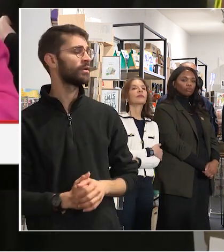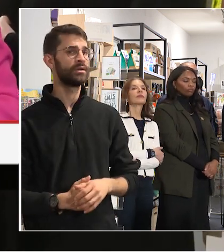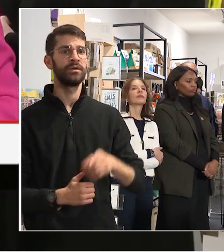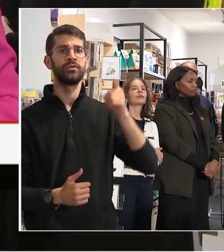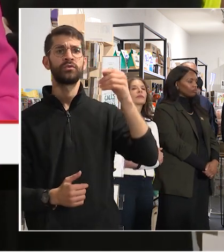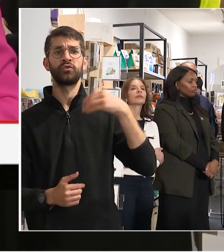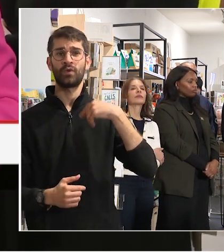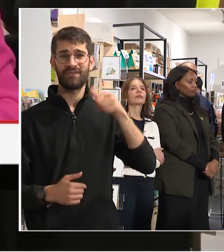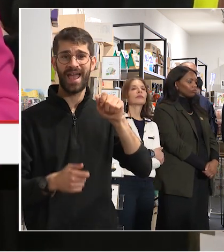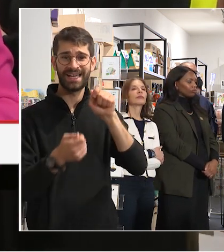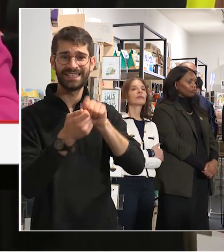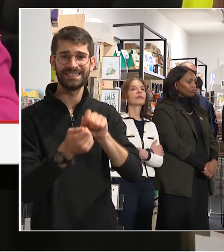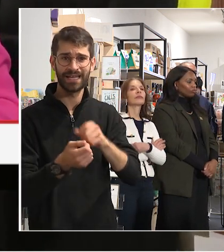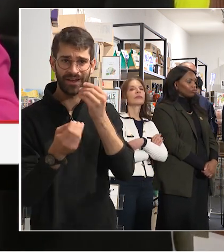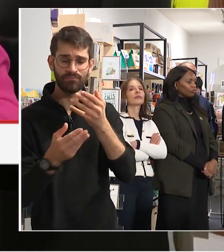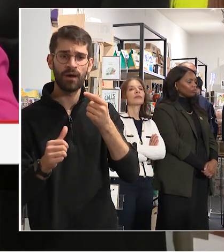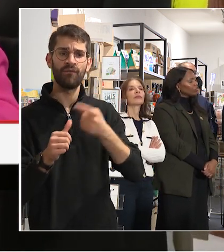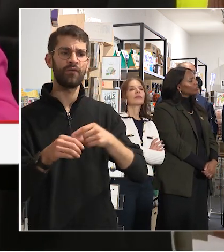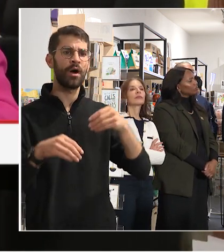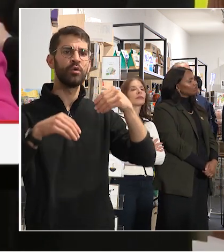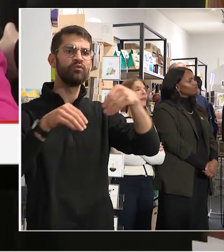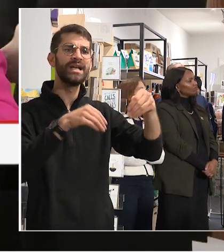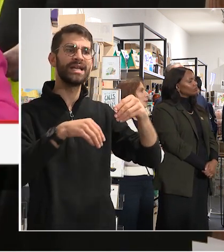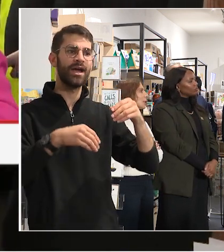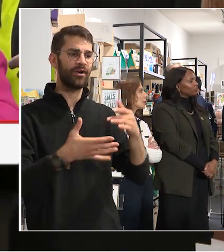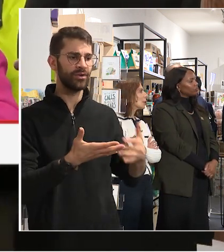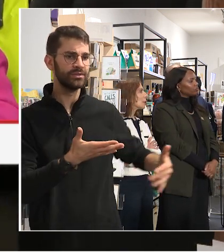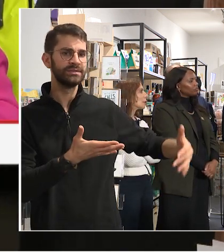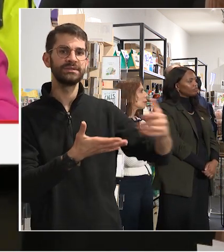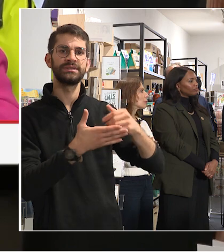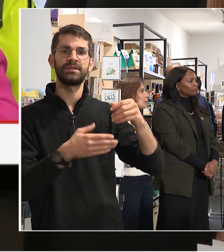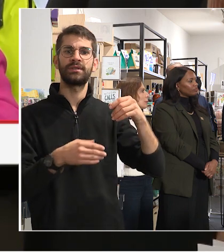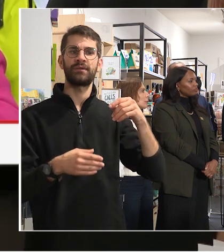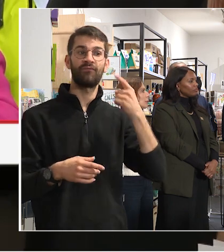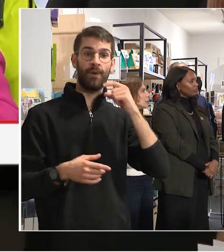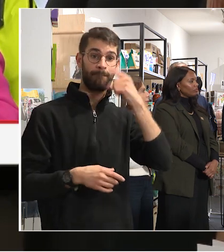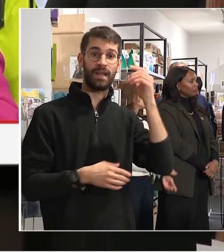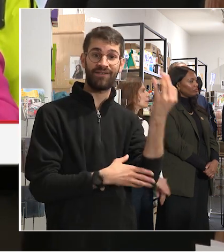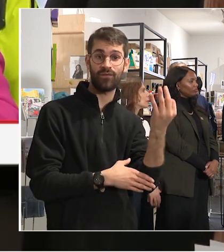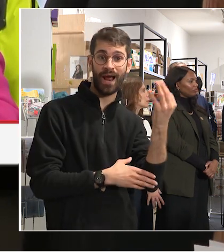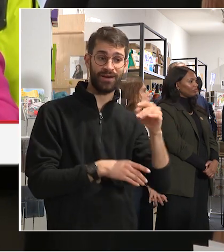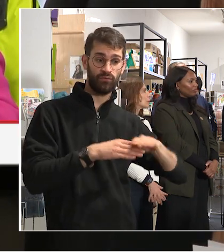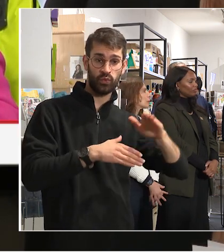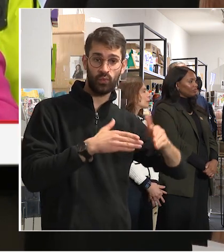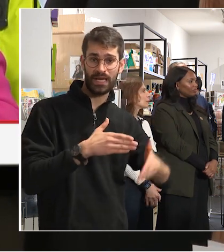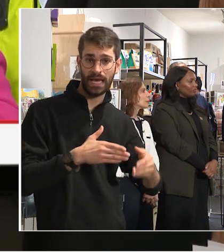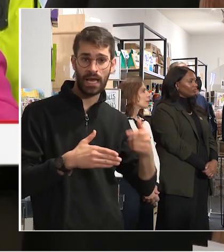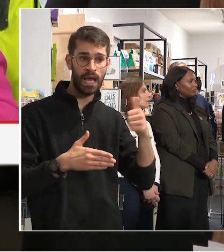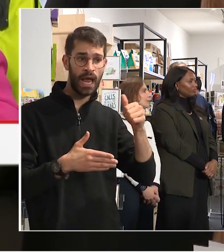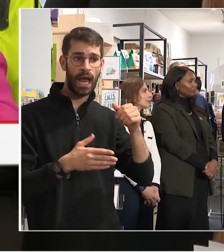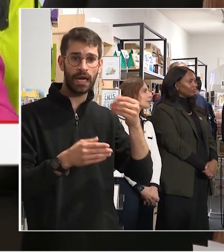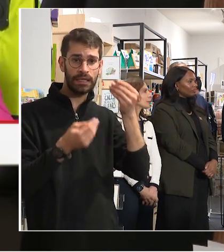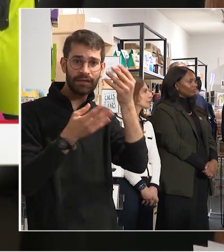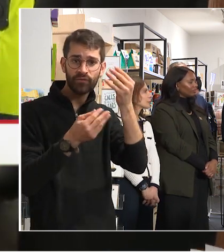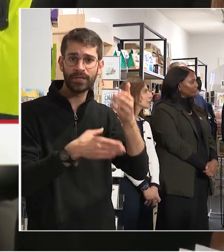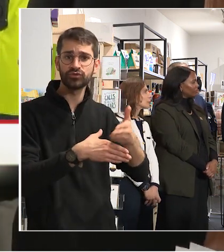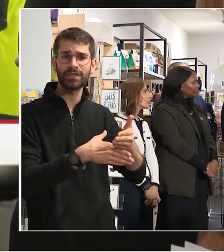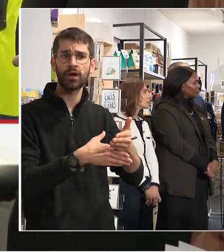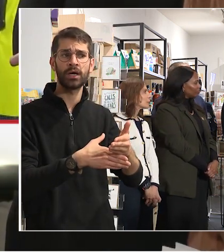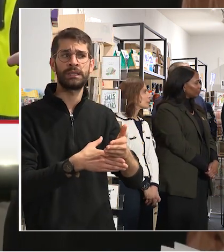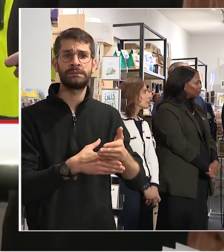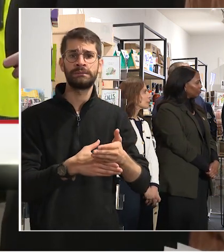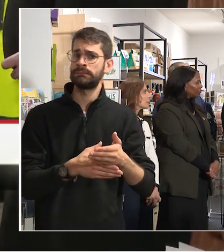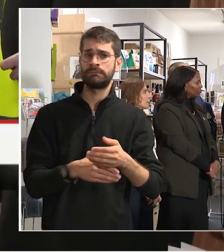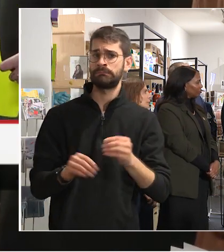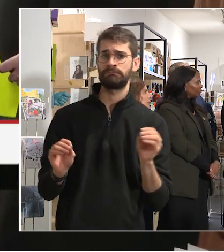data from retail sales from Black Friday and the weekend that you can share with us? I don't, but do we